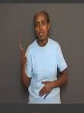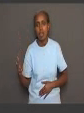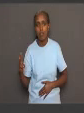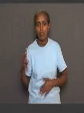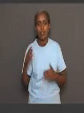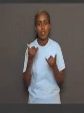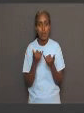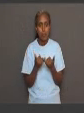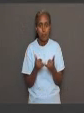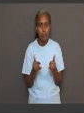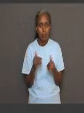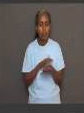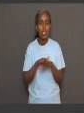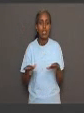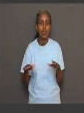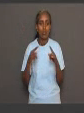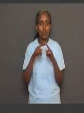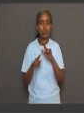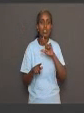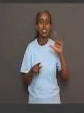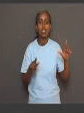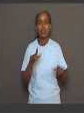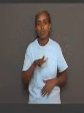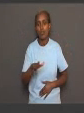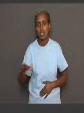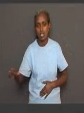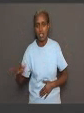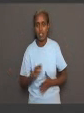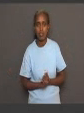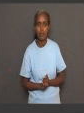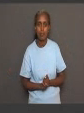half-plane to the left side of the line.